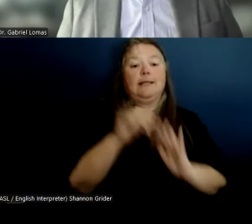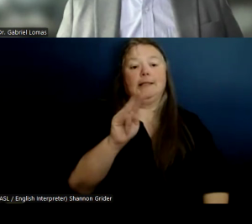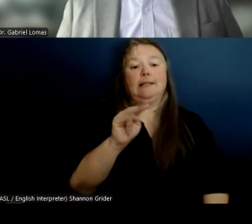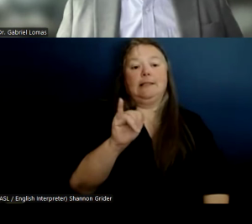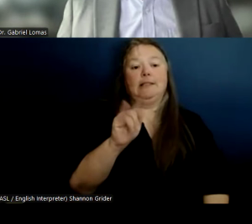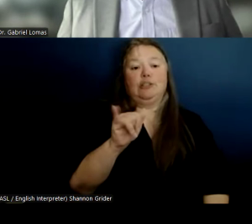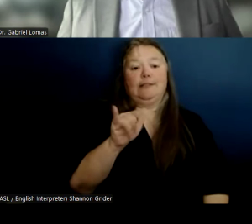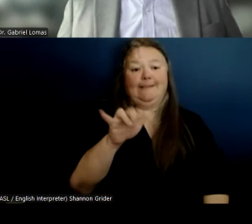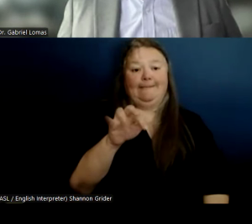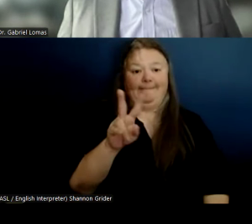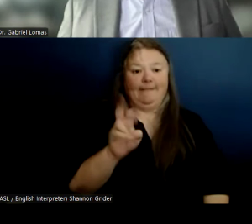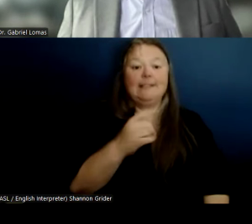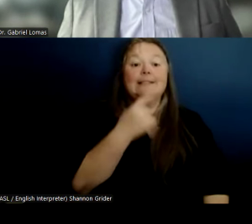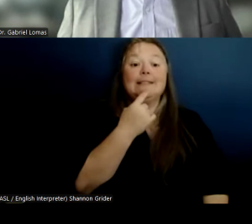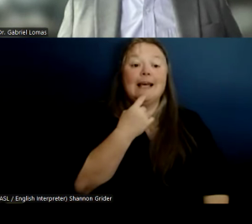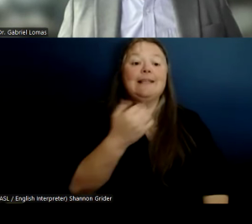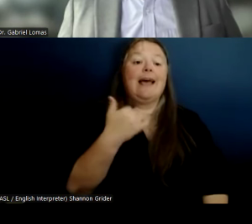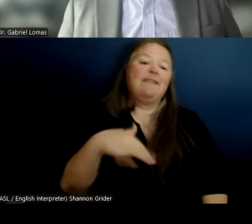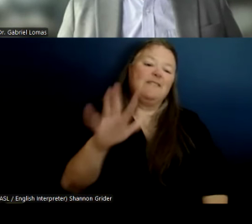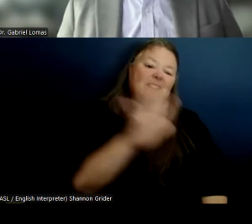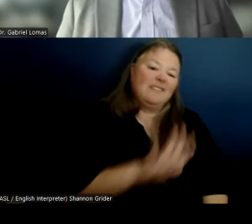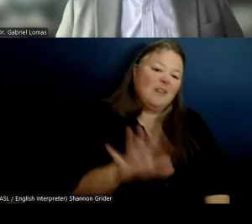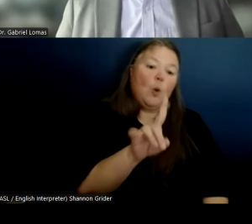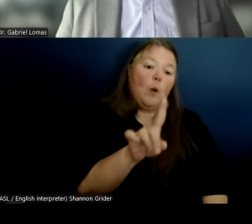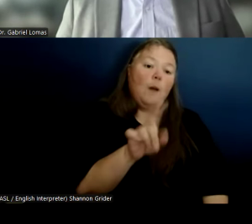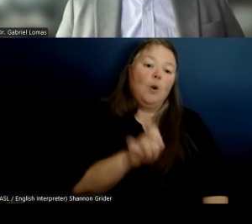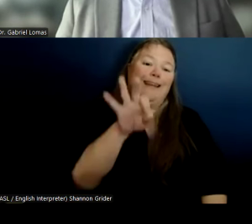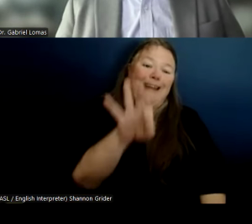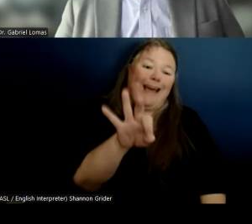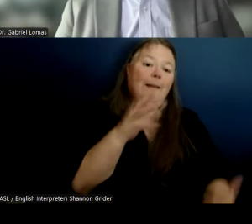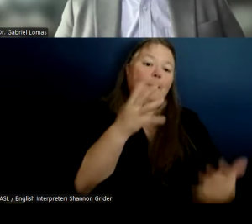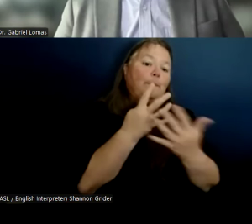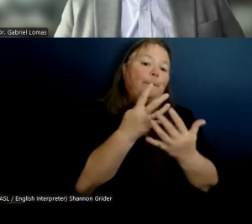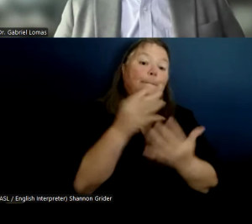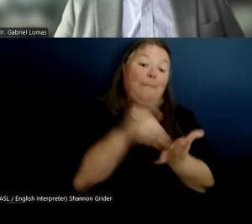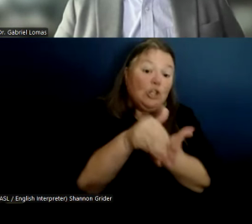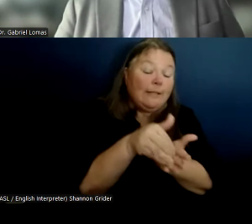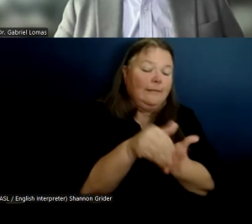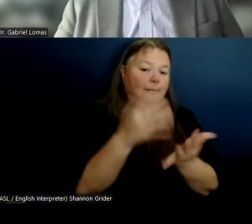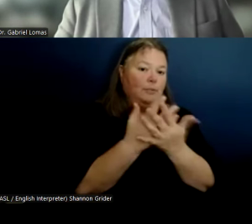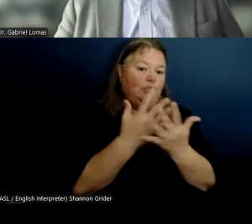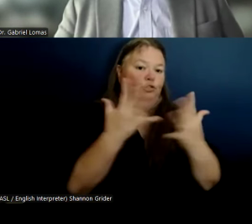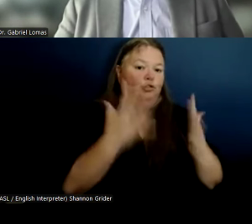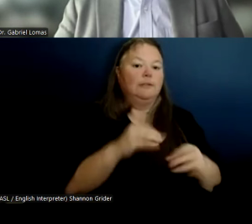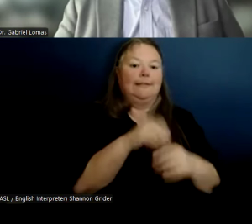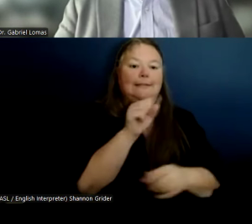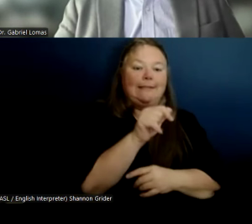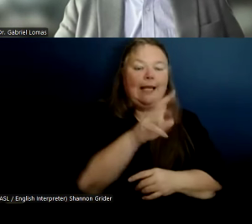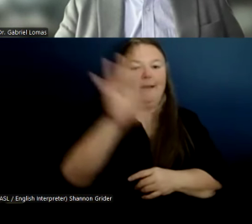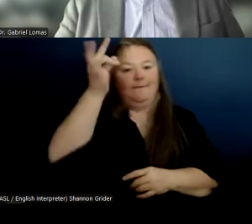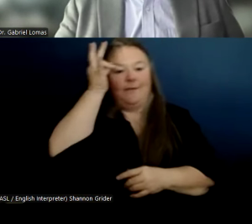So that's 583 per 100,000 residents. And people with disabilities represent 12% of the